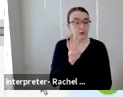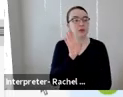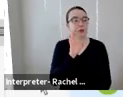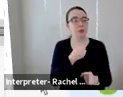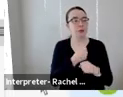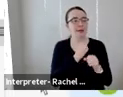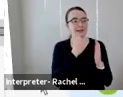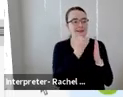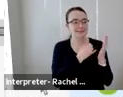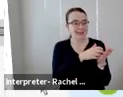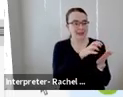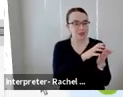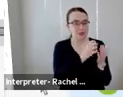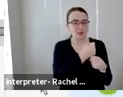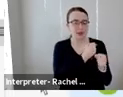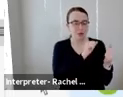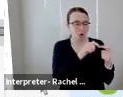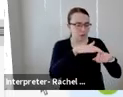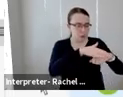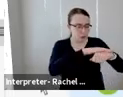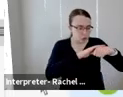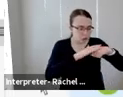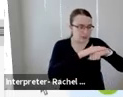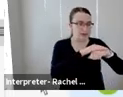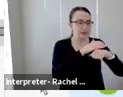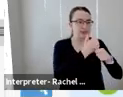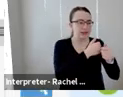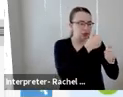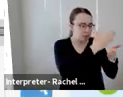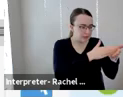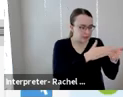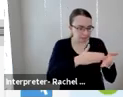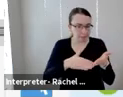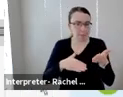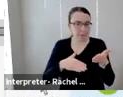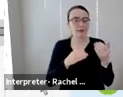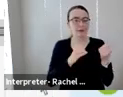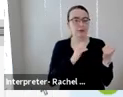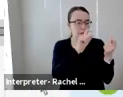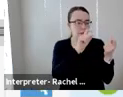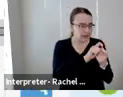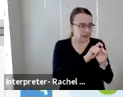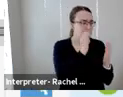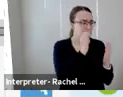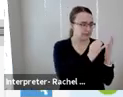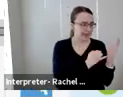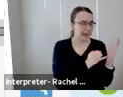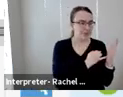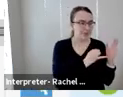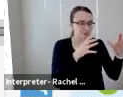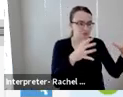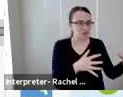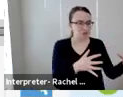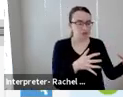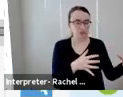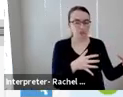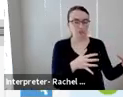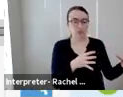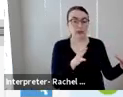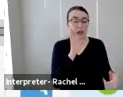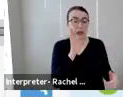create all these surfaces and all these elements and all these details. And it would almost be